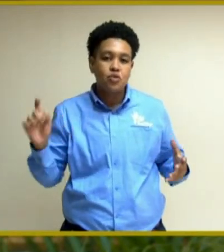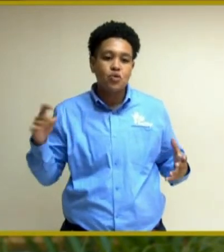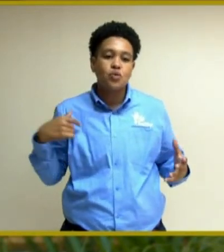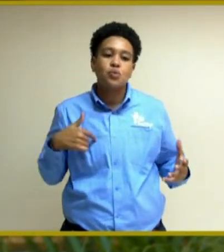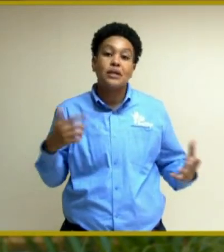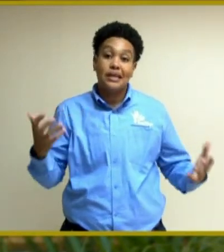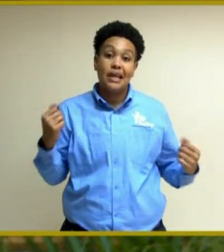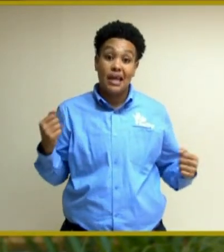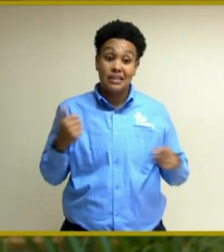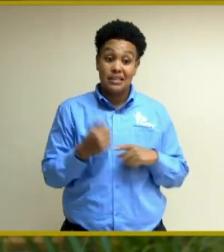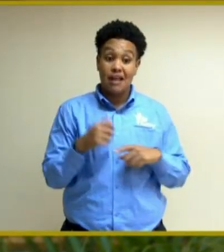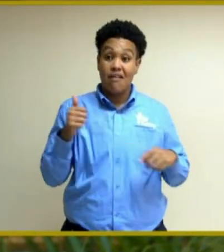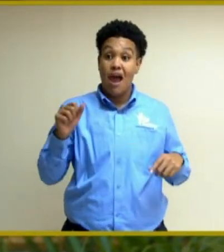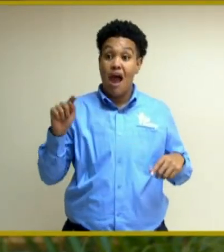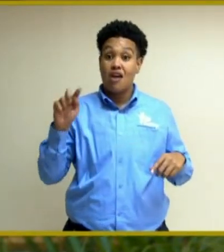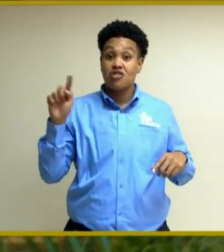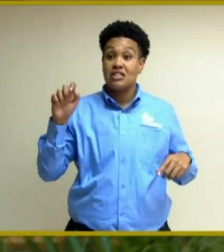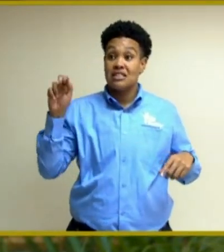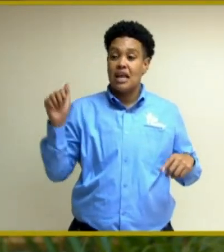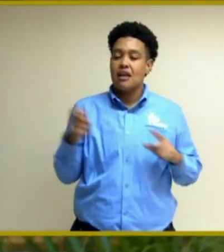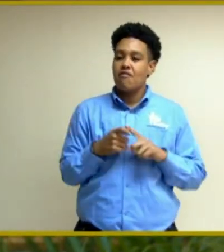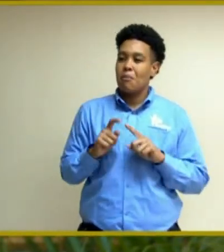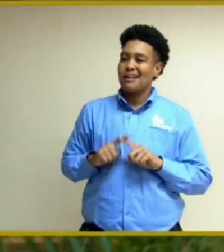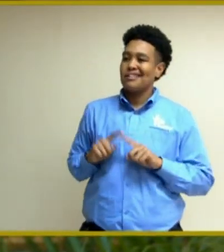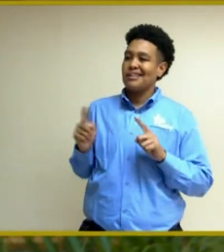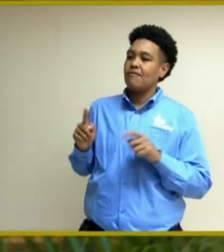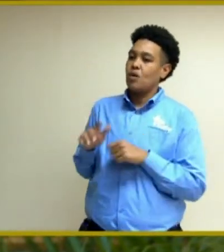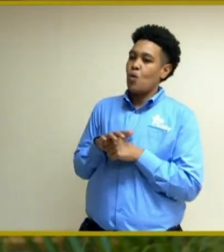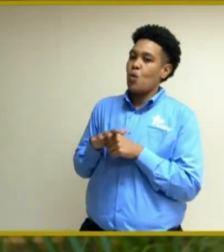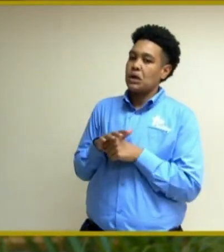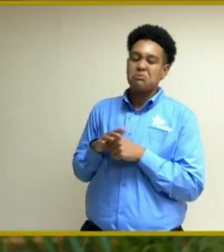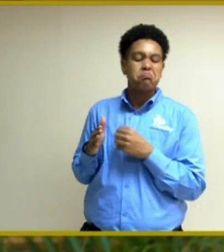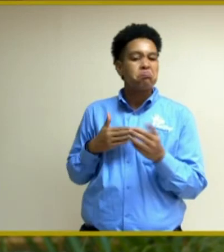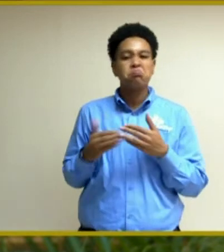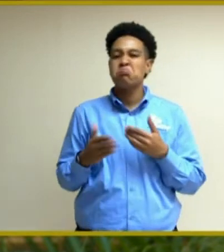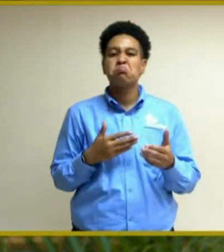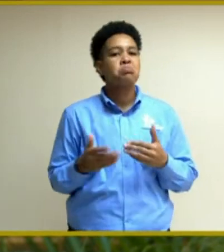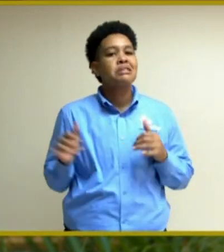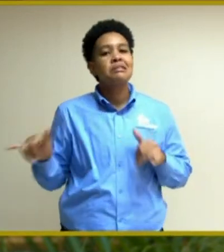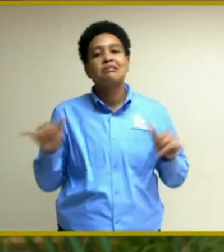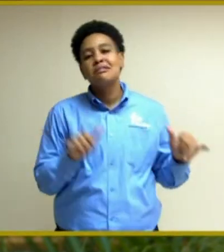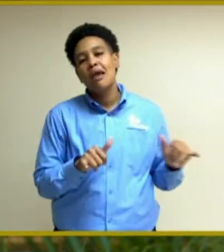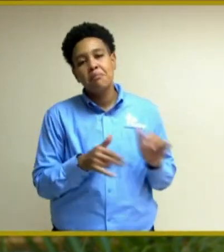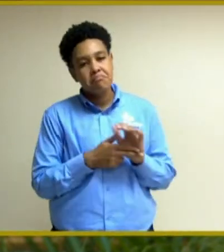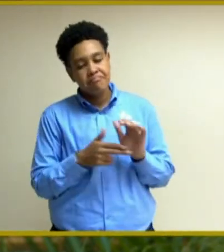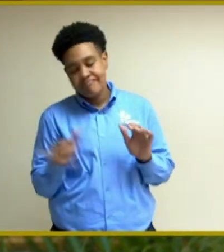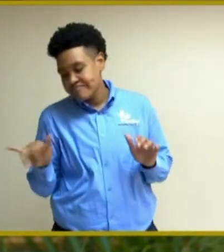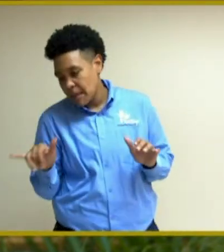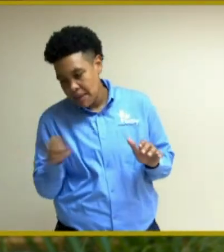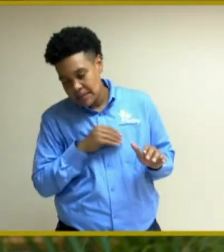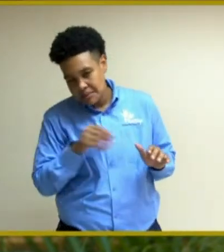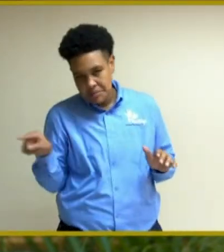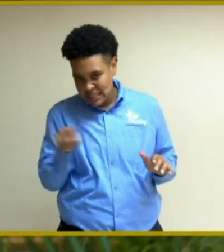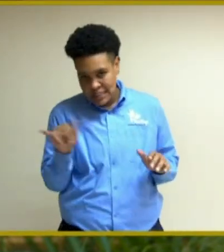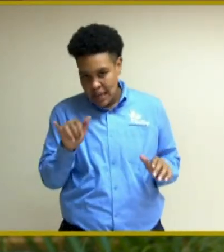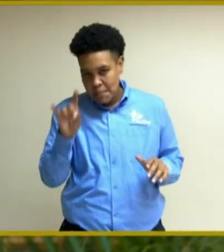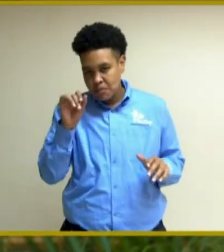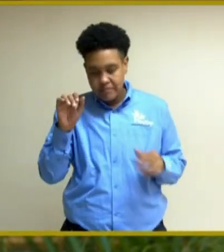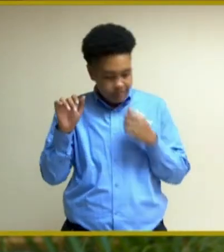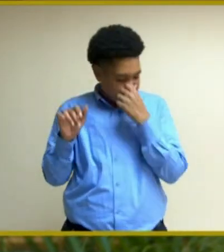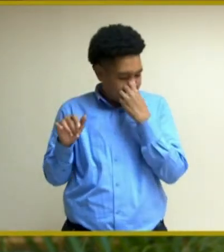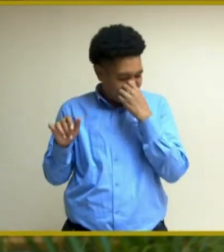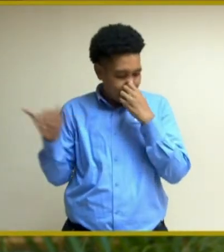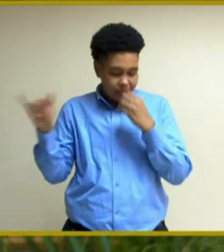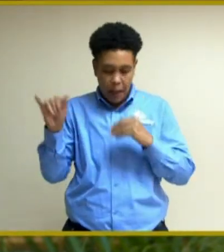get AstraZeneca from a different source, it matters not. It's acceptable, and therefore we